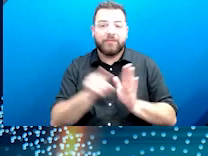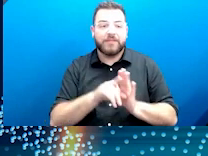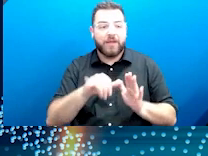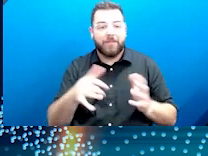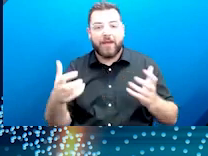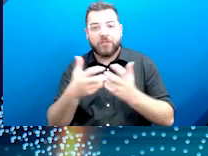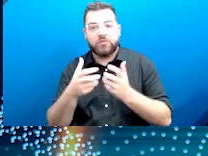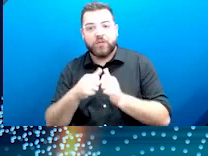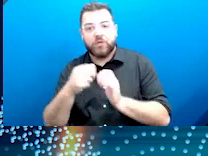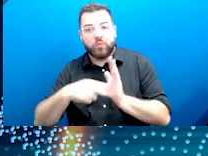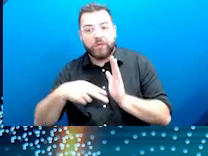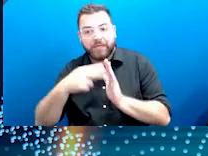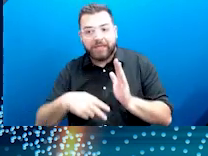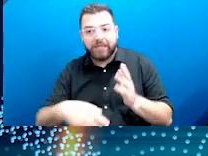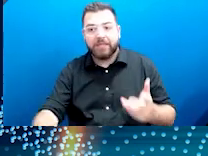readings. And